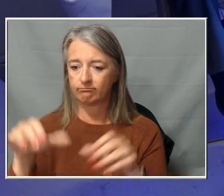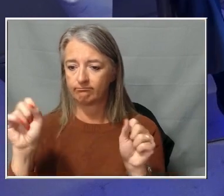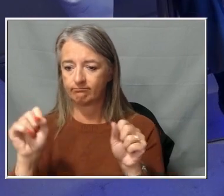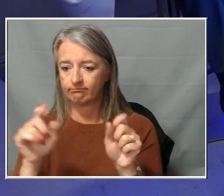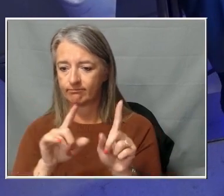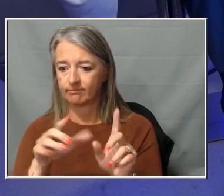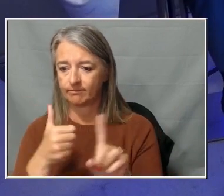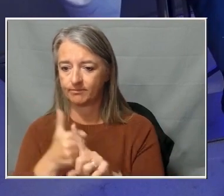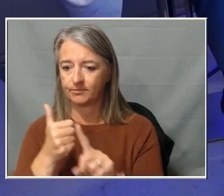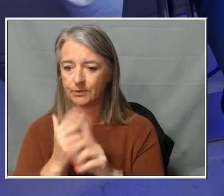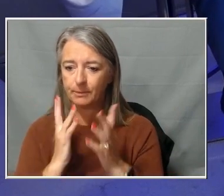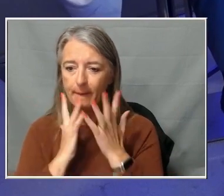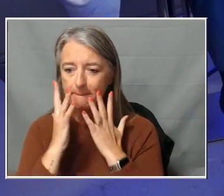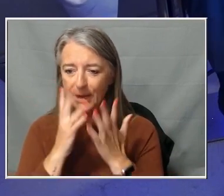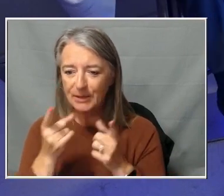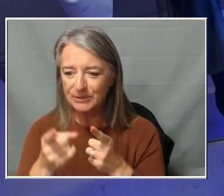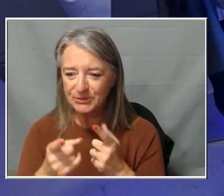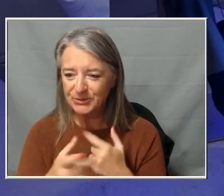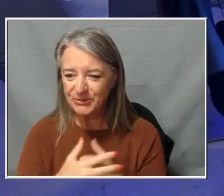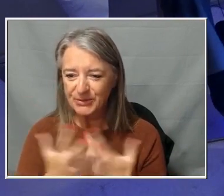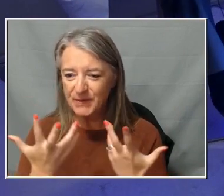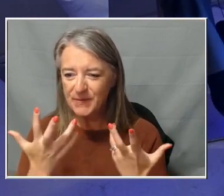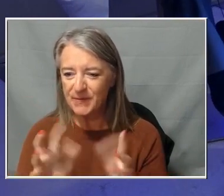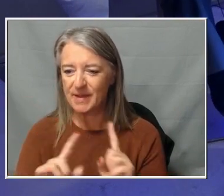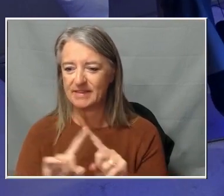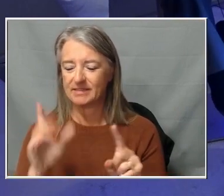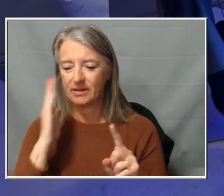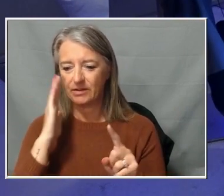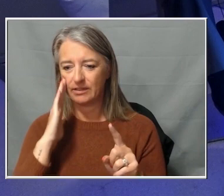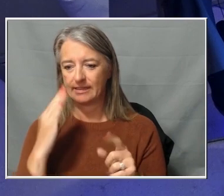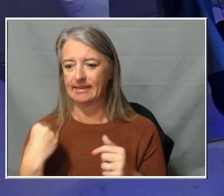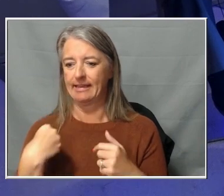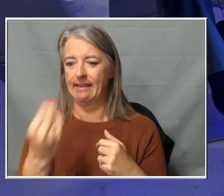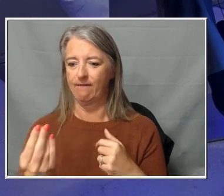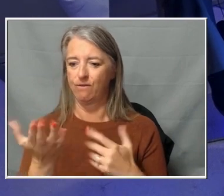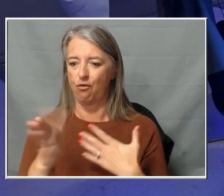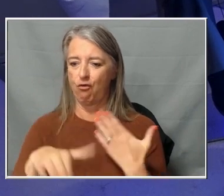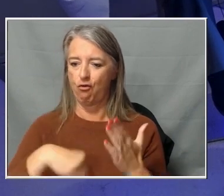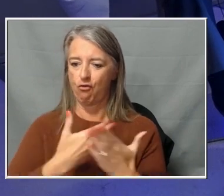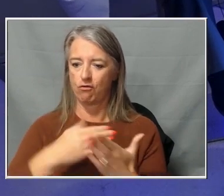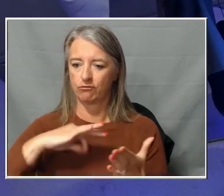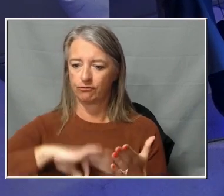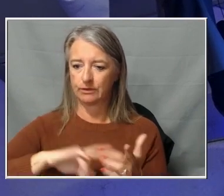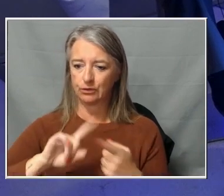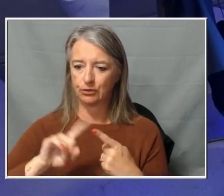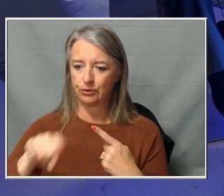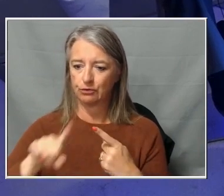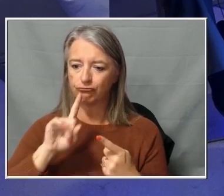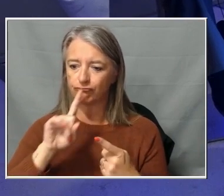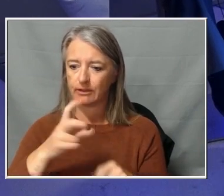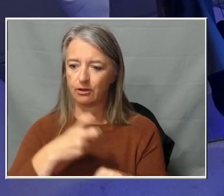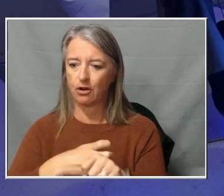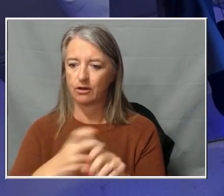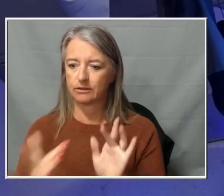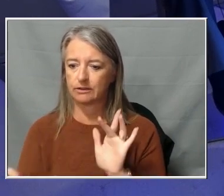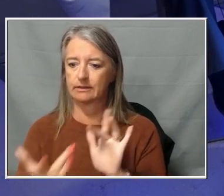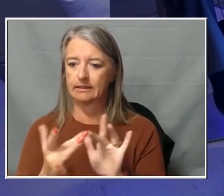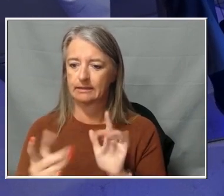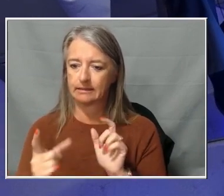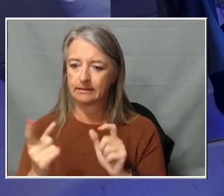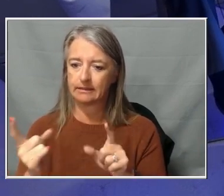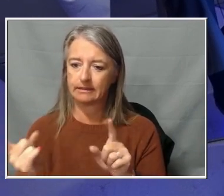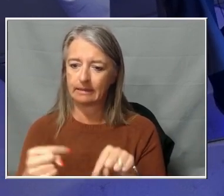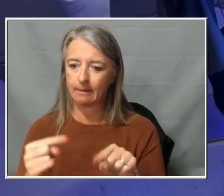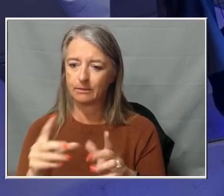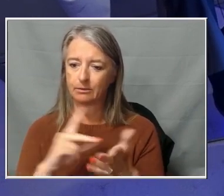don't mean to embarrass you, but how does that make you feel to know that he gave all the credit to you? And then I heard that you were really hard to get on this program. So then I said,